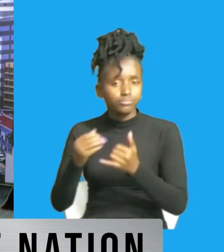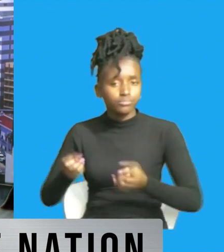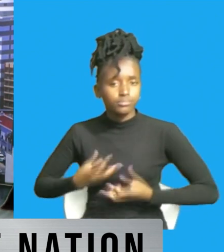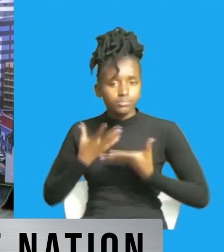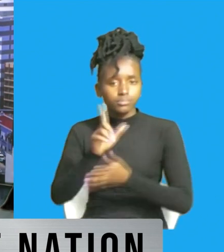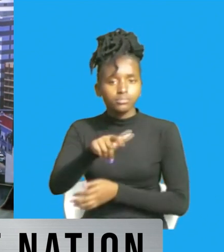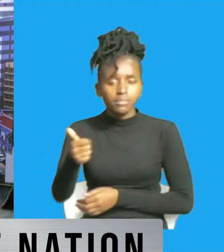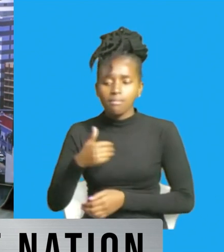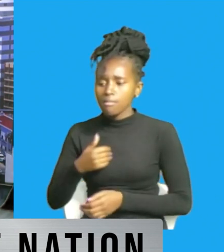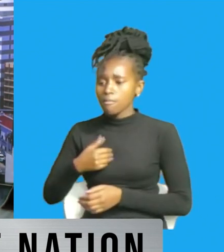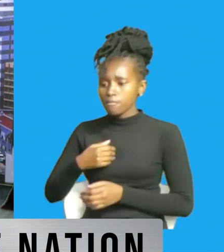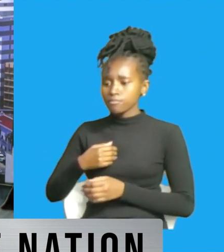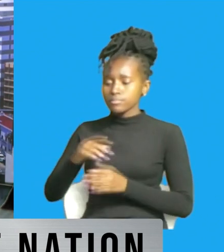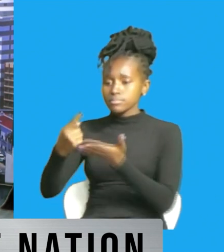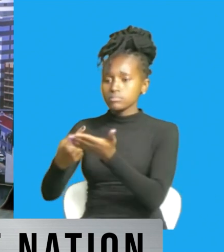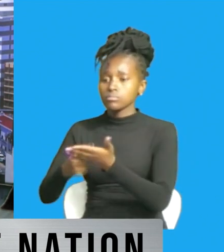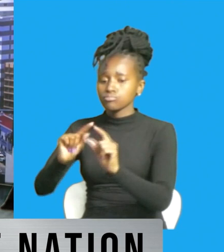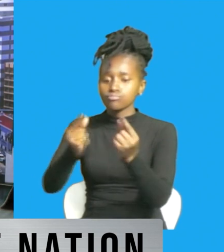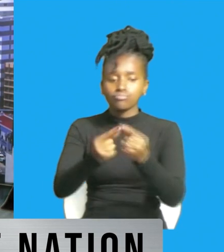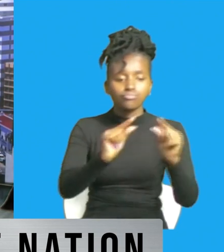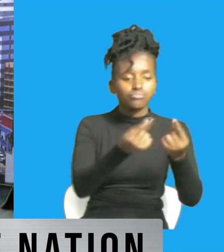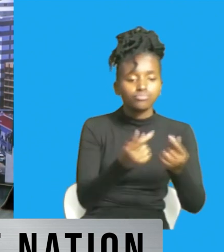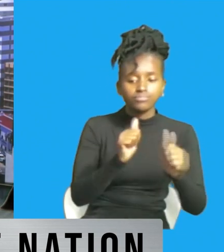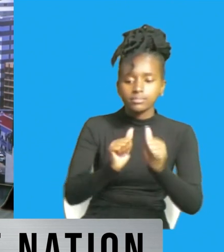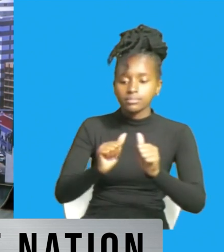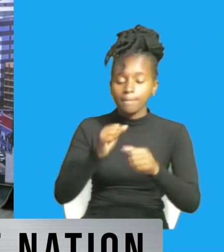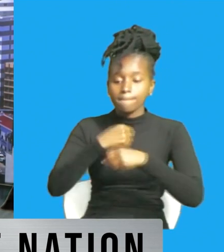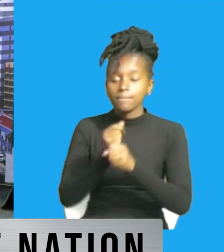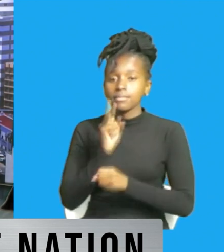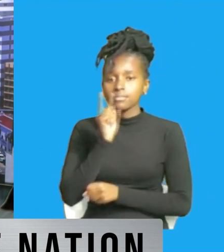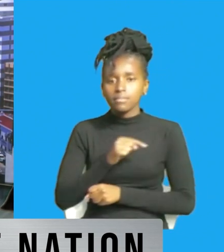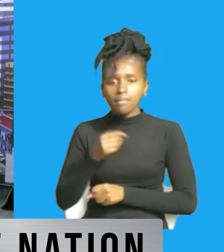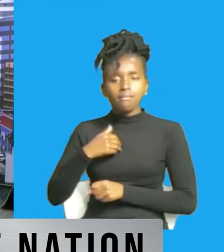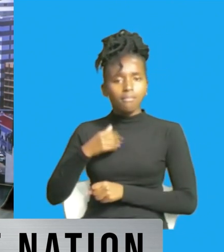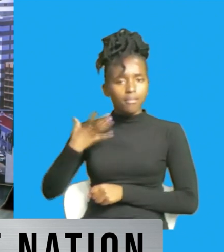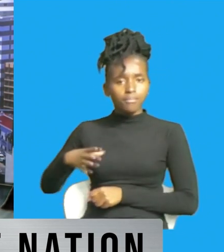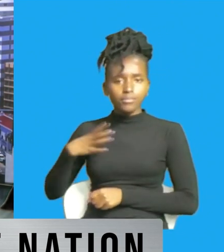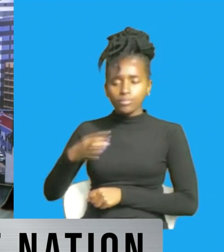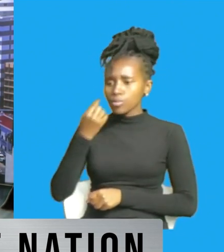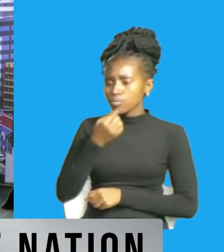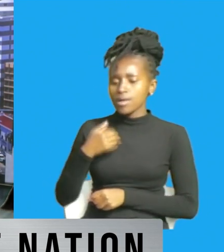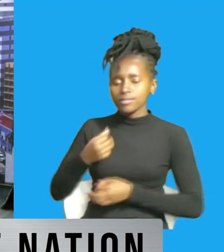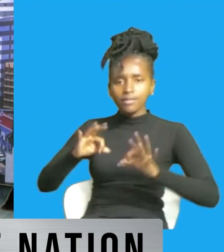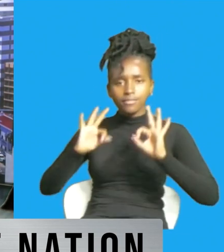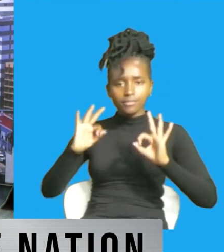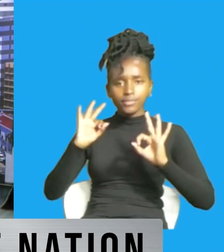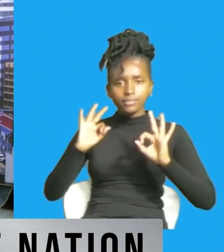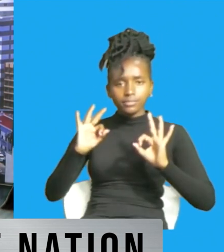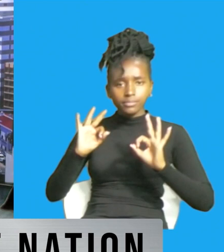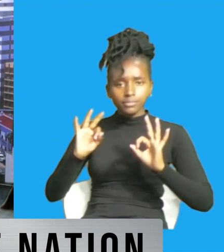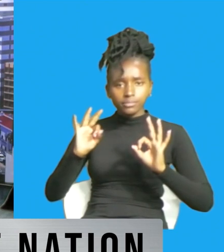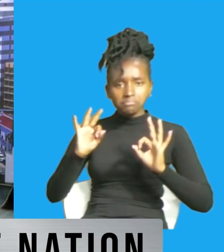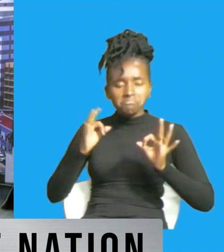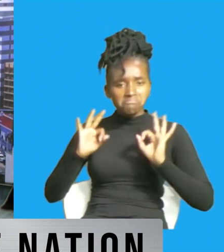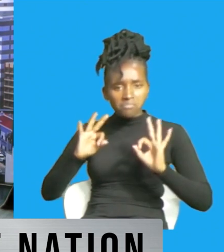Dialogue teams have been formed. Is there anybody in that dialogue team that really has a free hand?